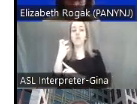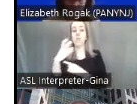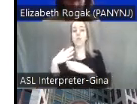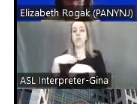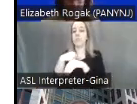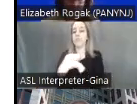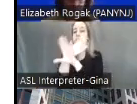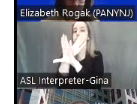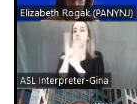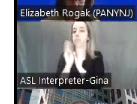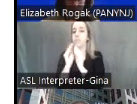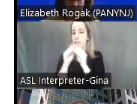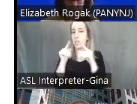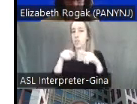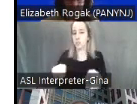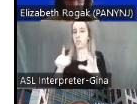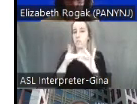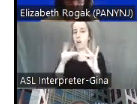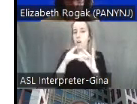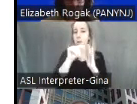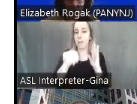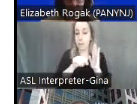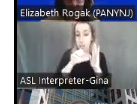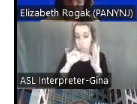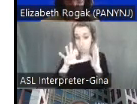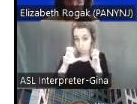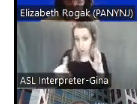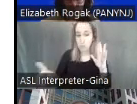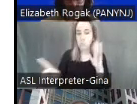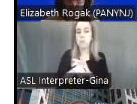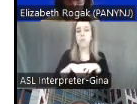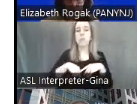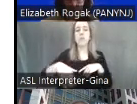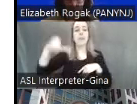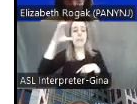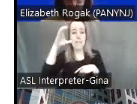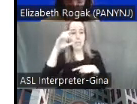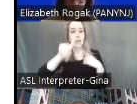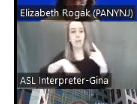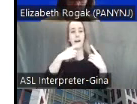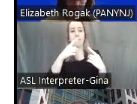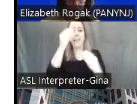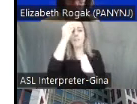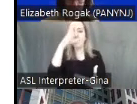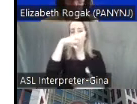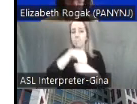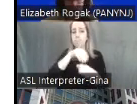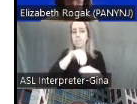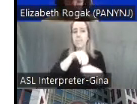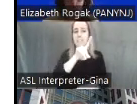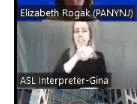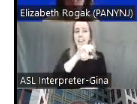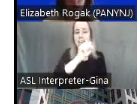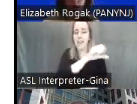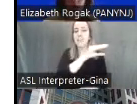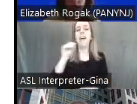period where interested members of the public can receive information contained in the draft environmental impact statement and provide oral comments related